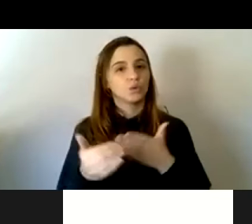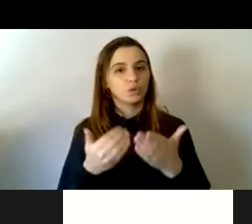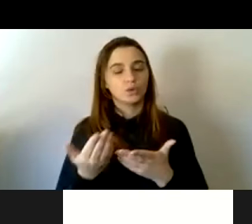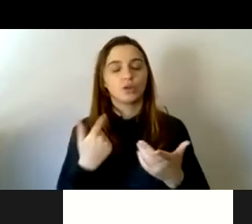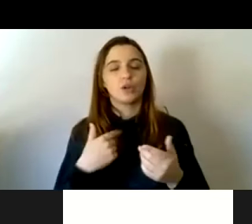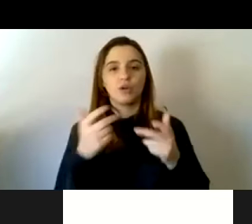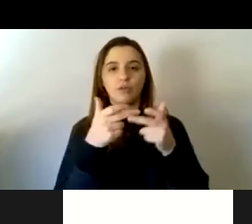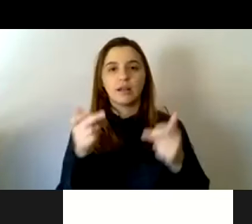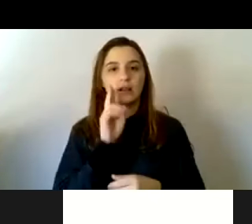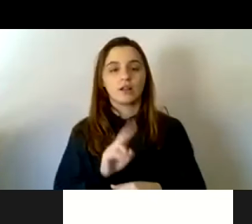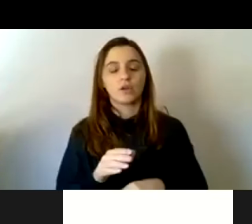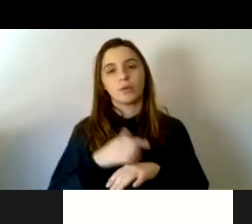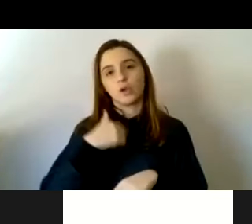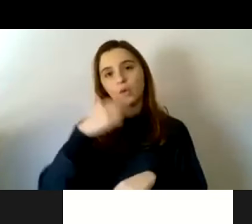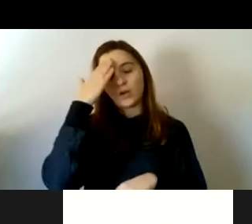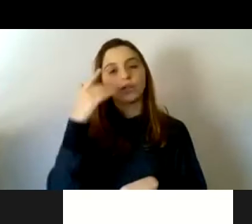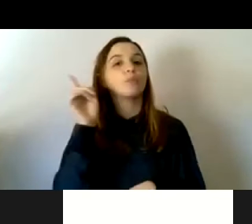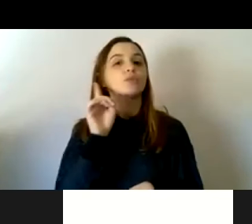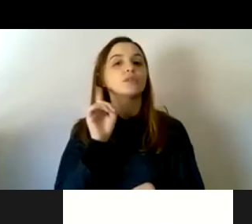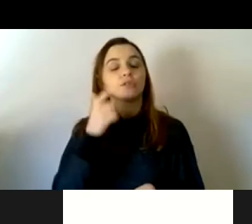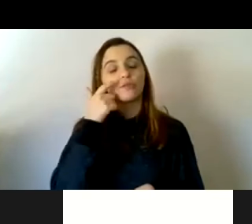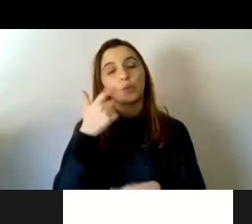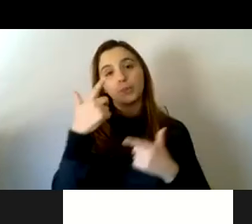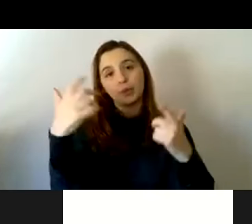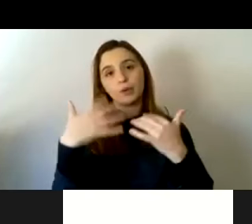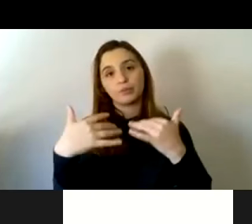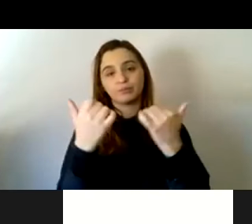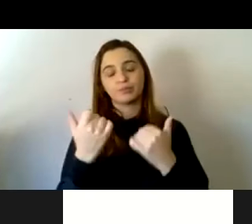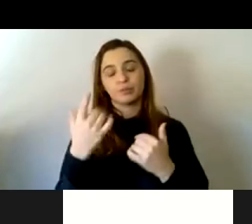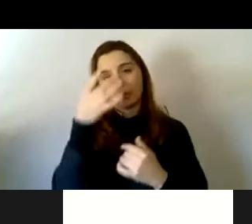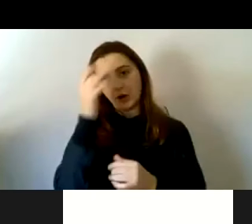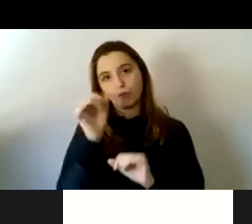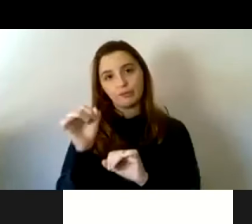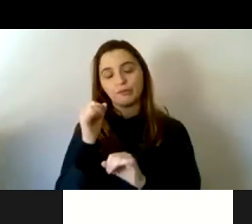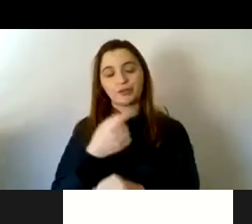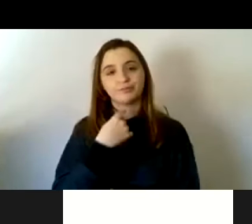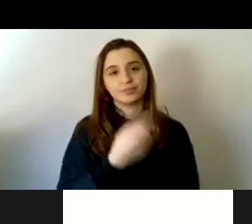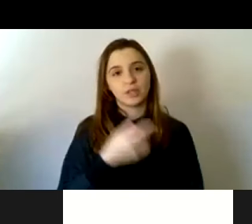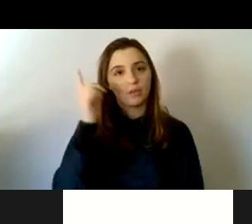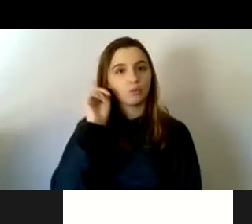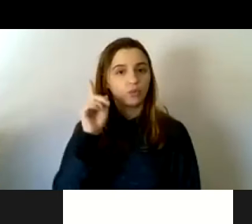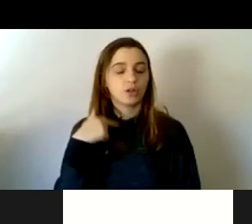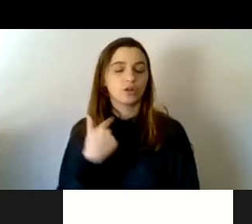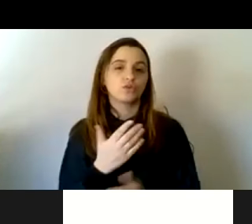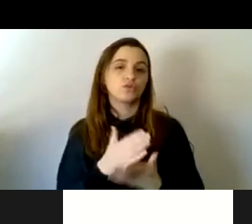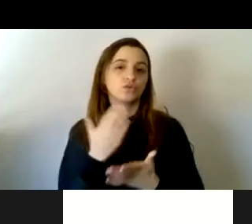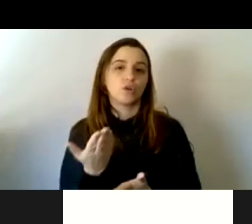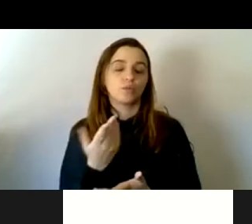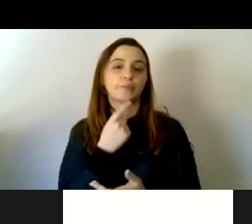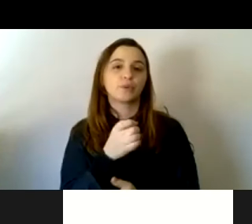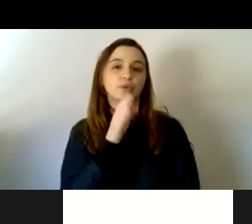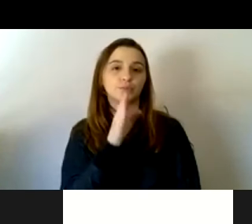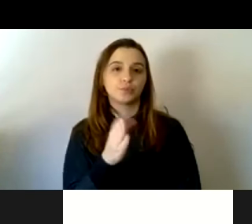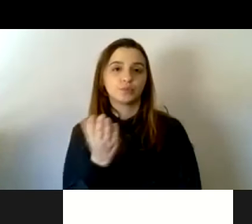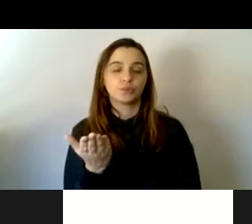I think it's really important to see what our audience thinks. And I will just address the question to the relevant